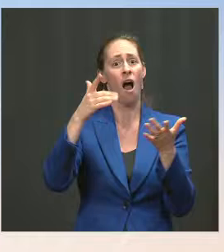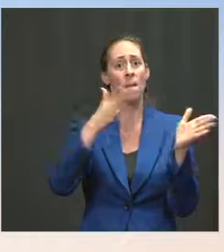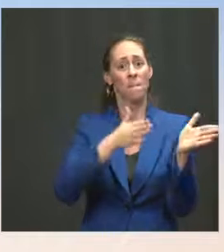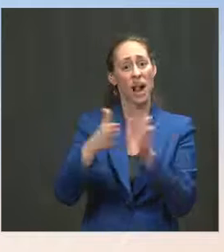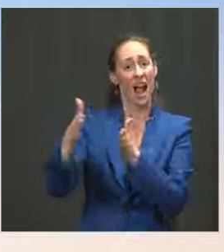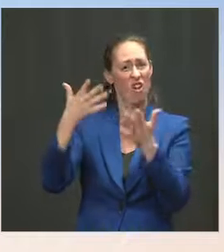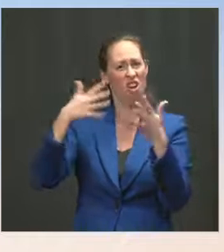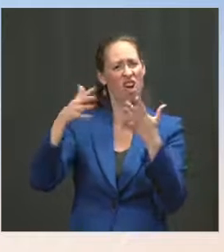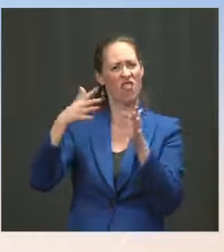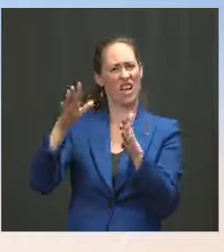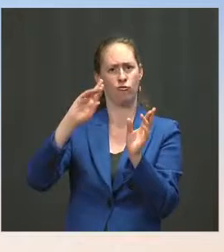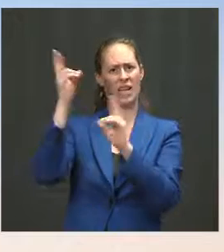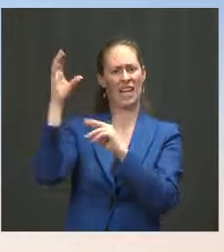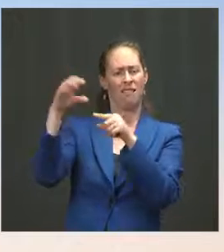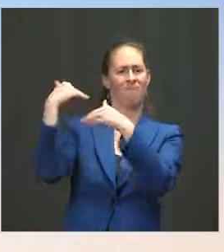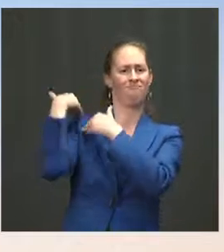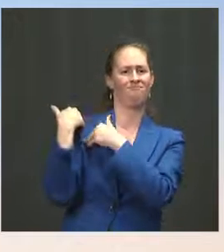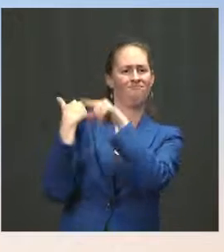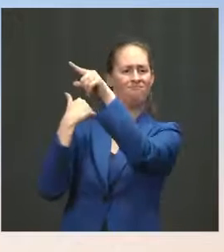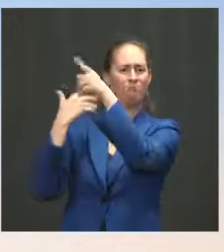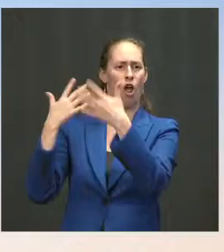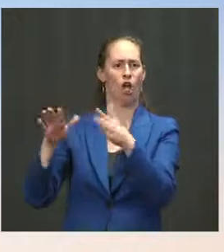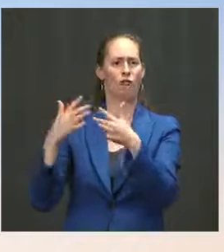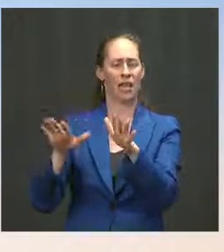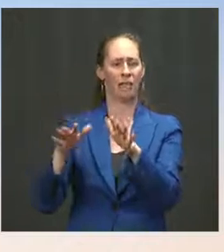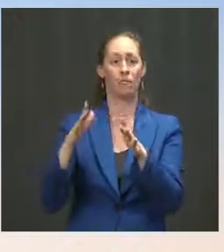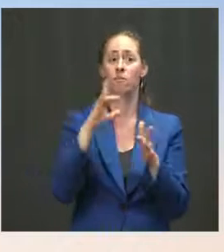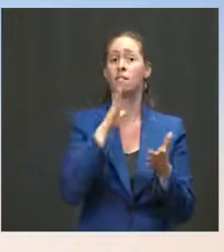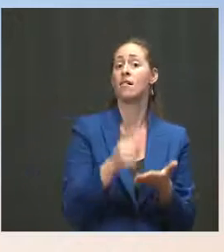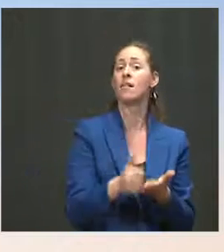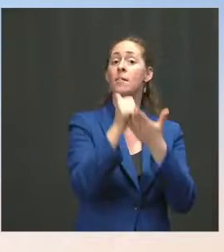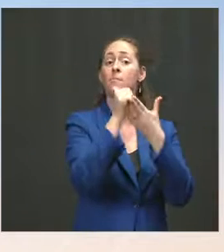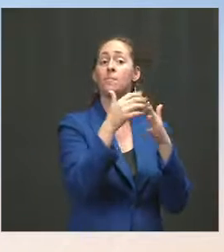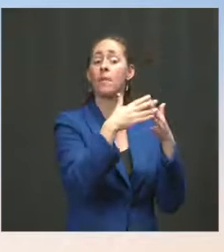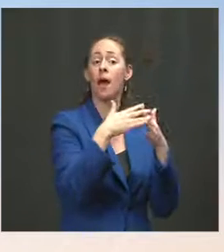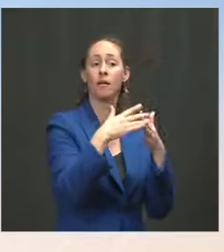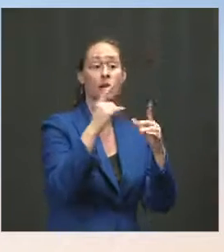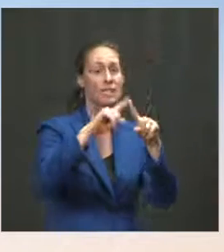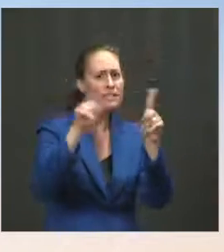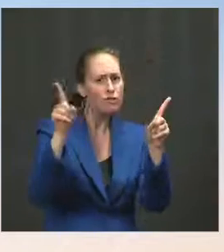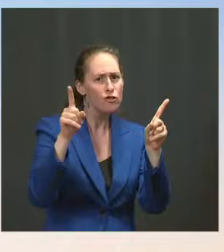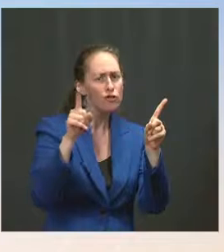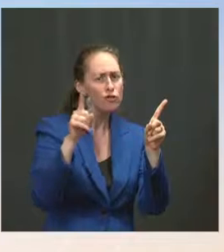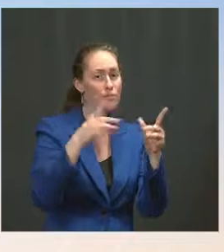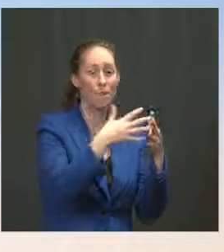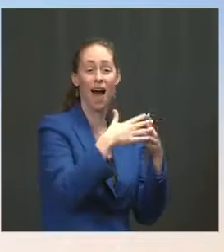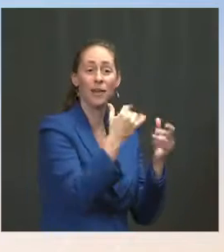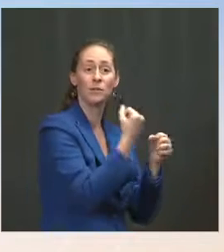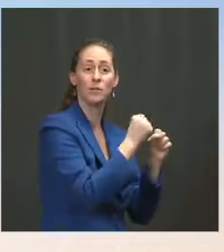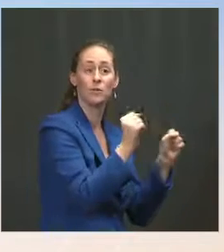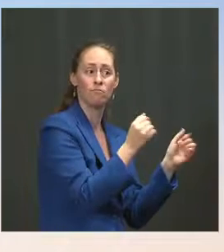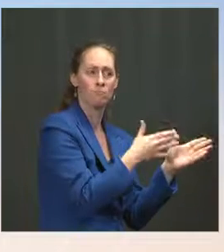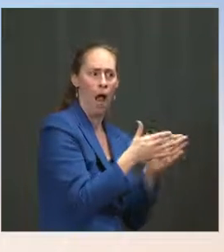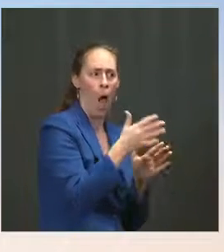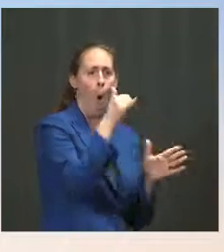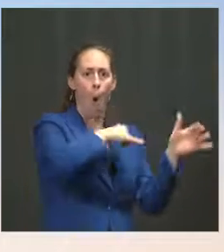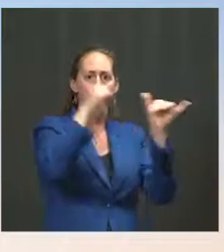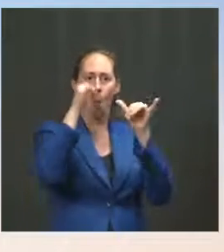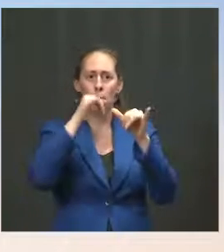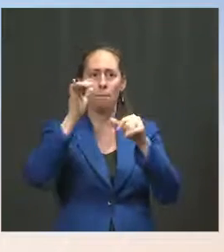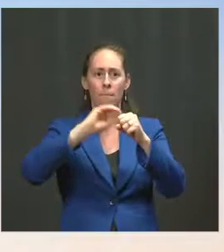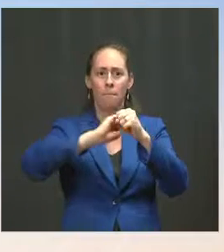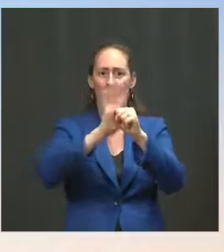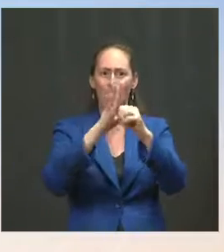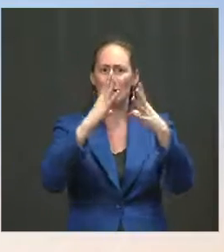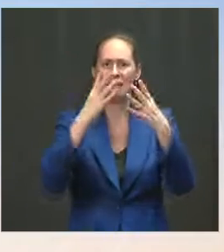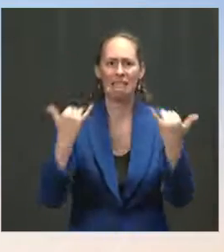American Rescue Plan emergency funding that was passed in order to address dual pandemics. So I was just clarifying some of the specifics